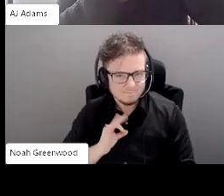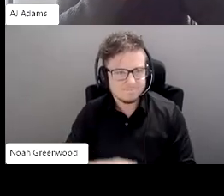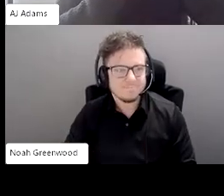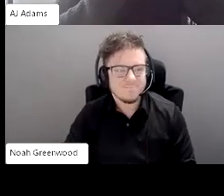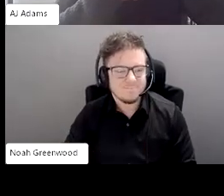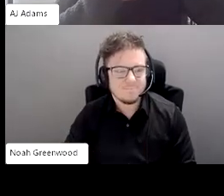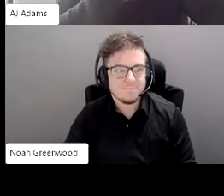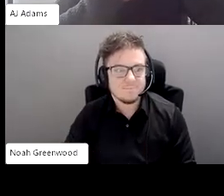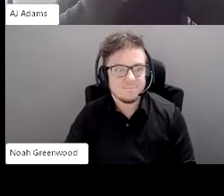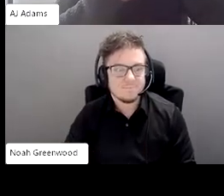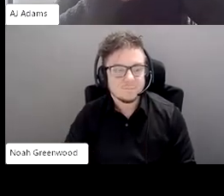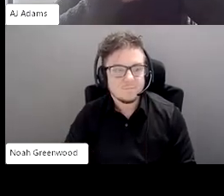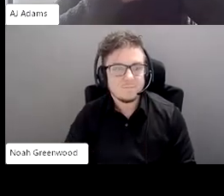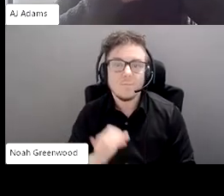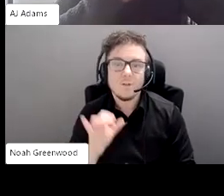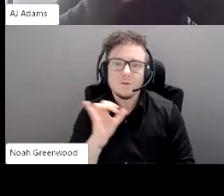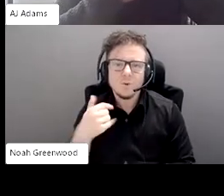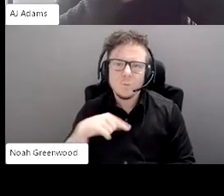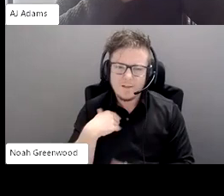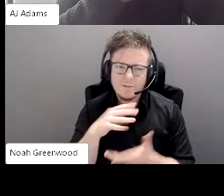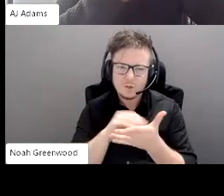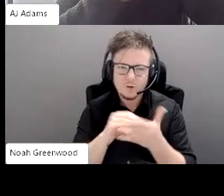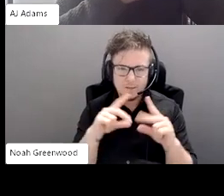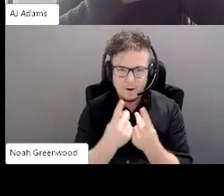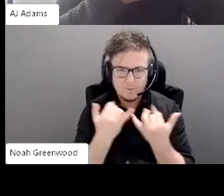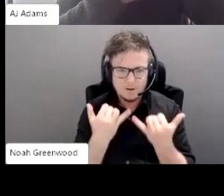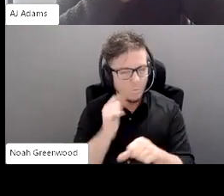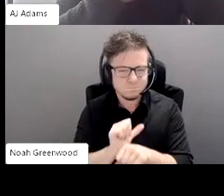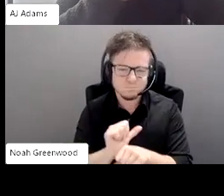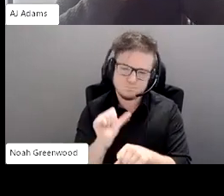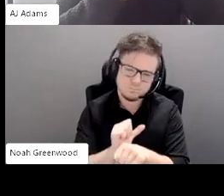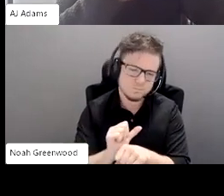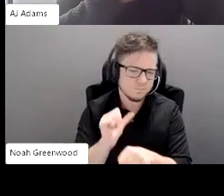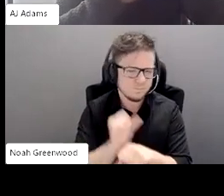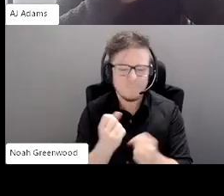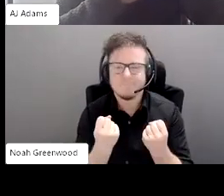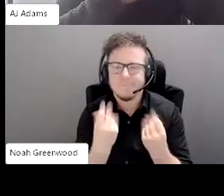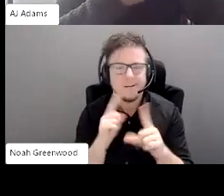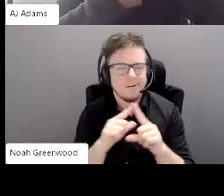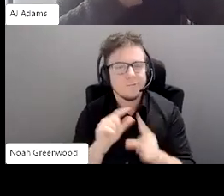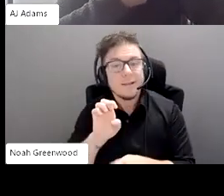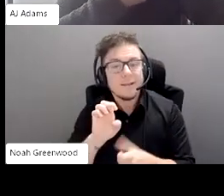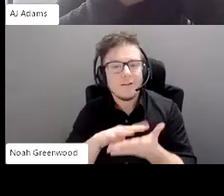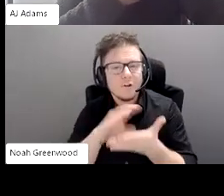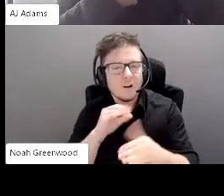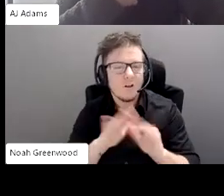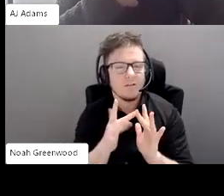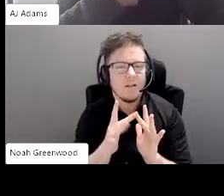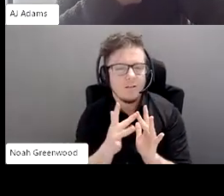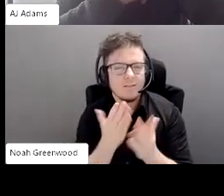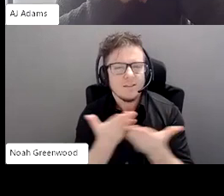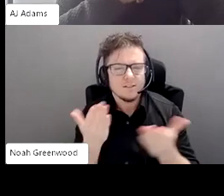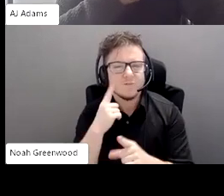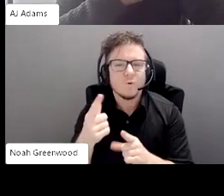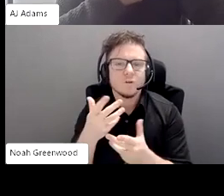We also have our learning department working tirelessly on a whole bunch of different e-learning products for healthcare and social service